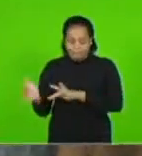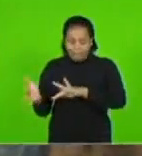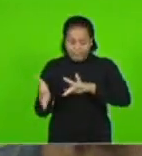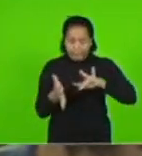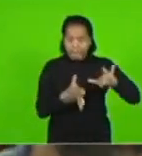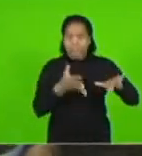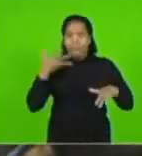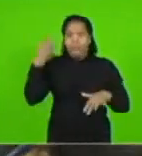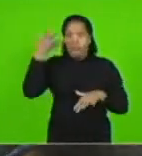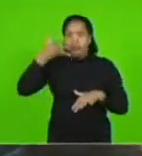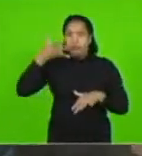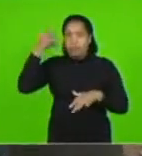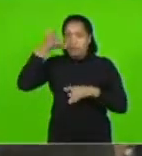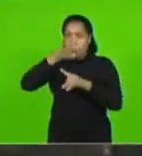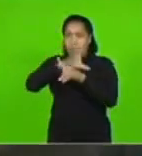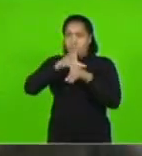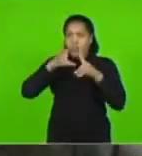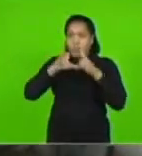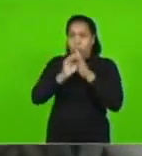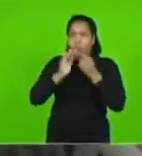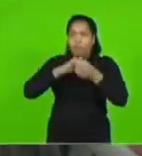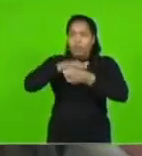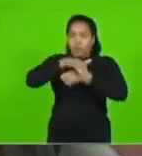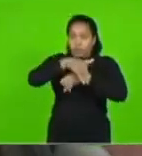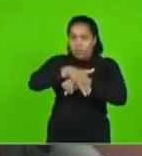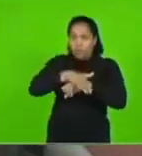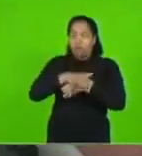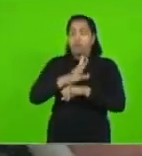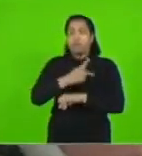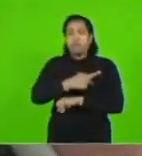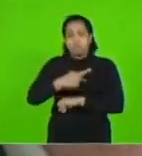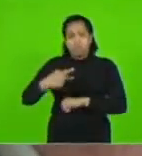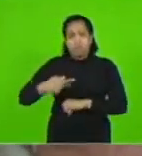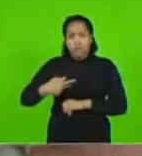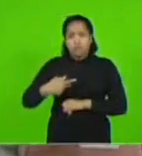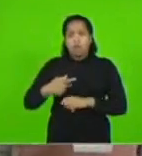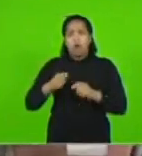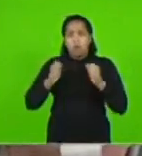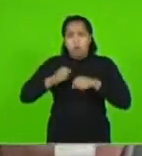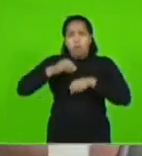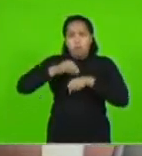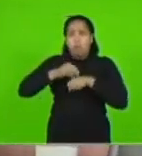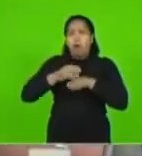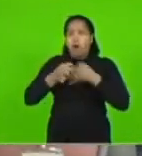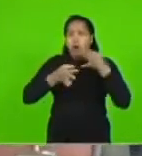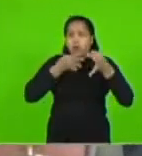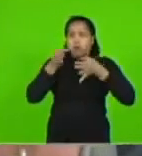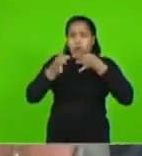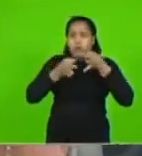The message for tonight, the pastors who are here, they can